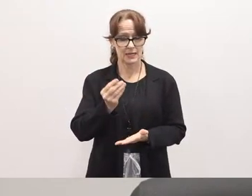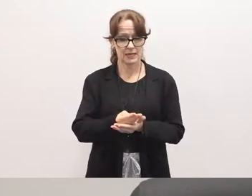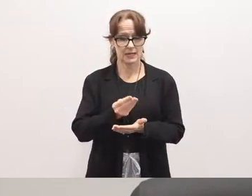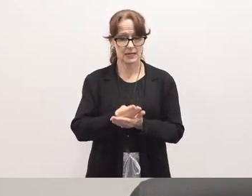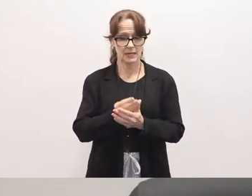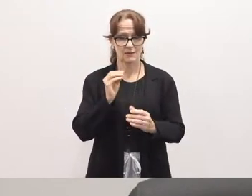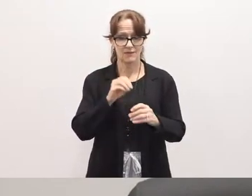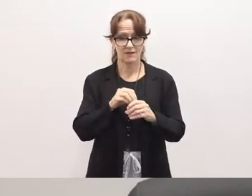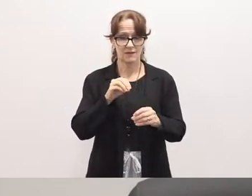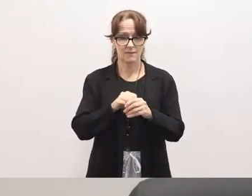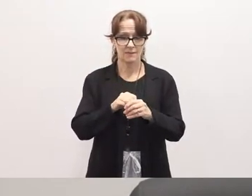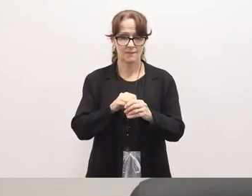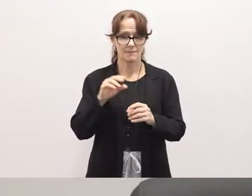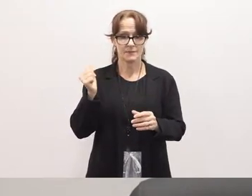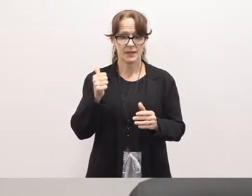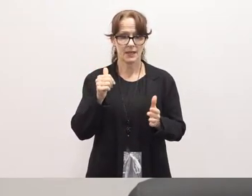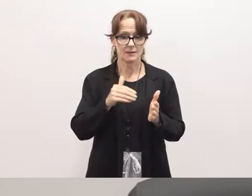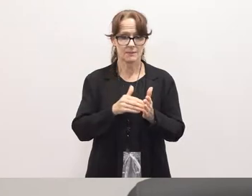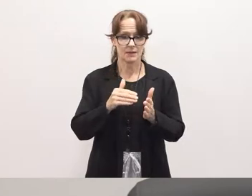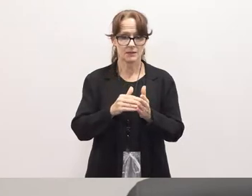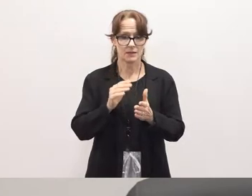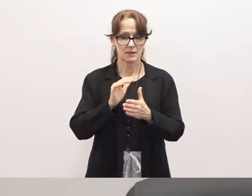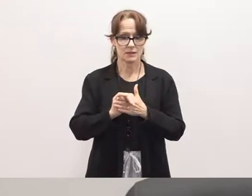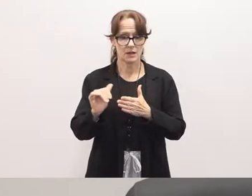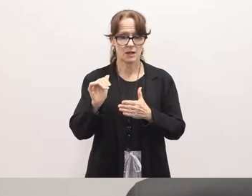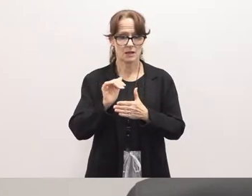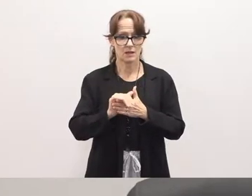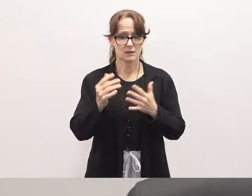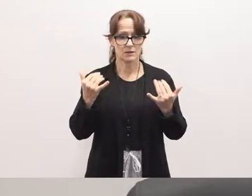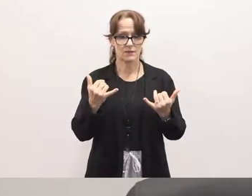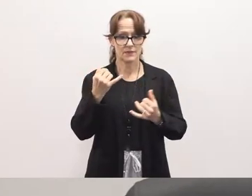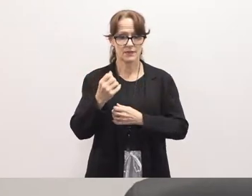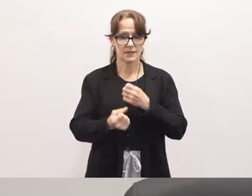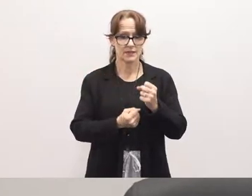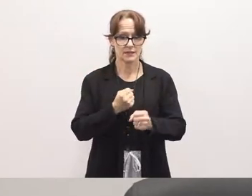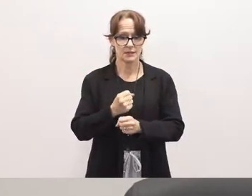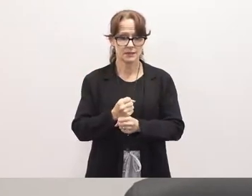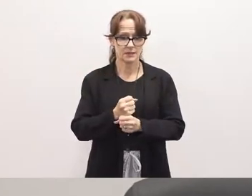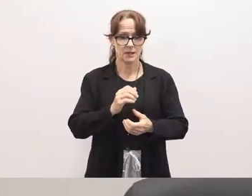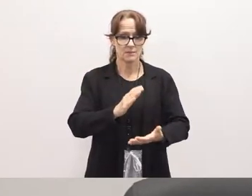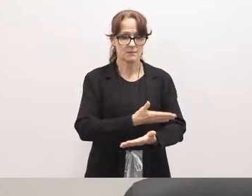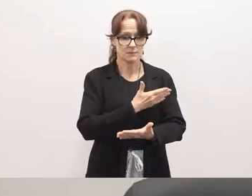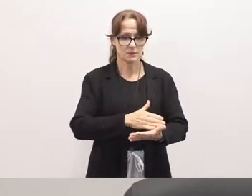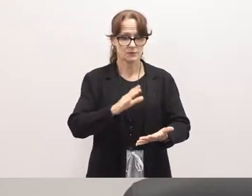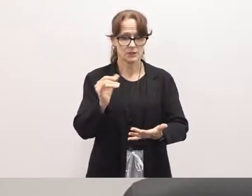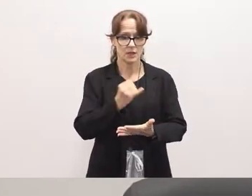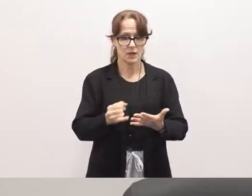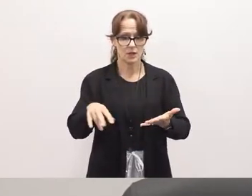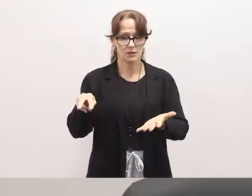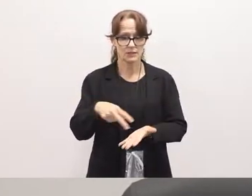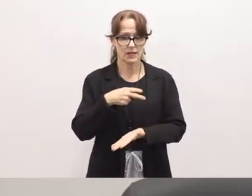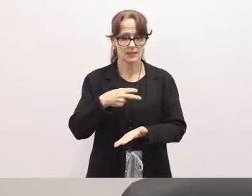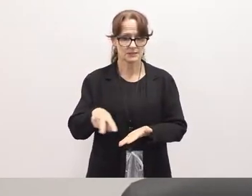investing $10 million this year in music, art,